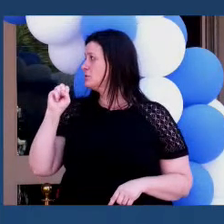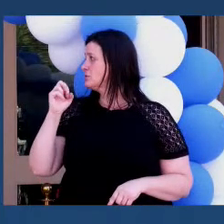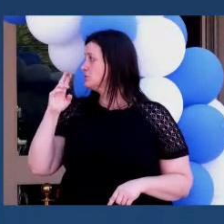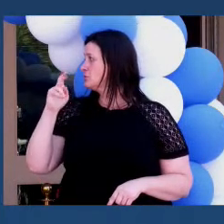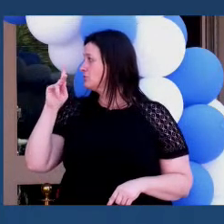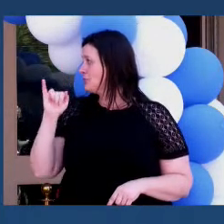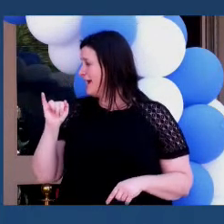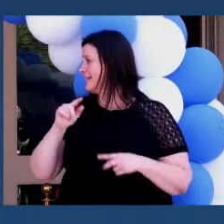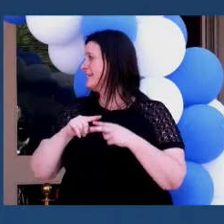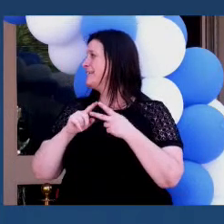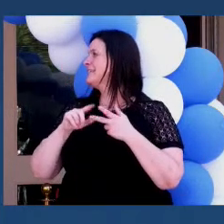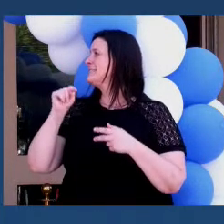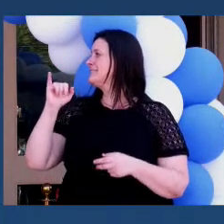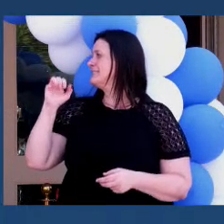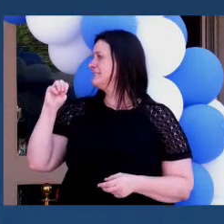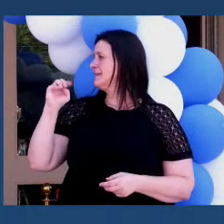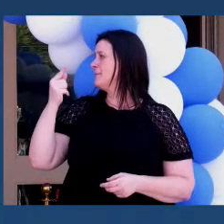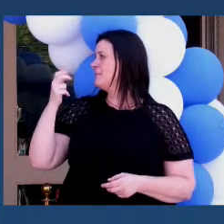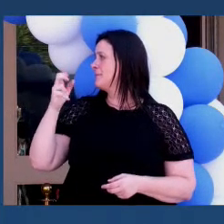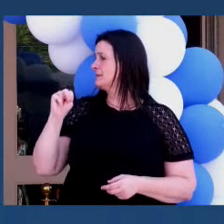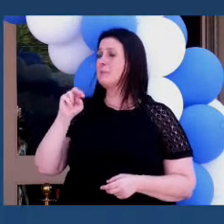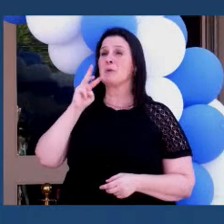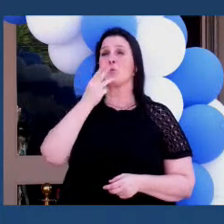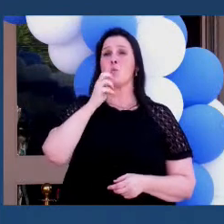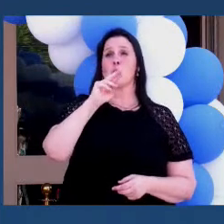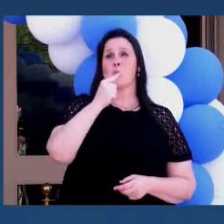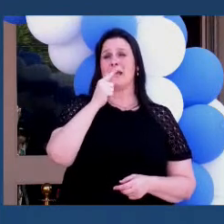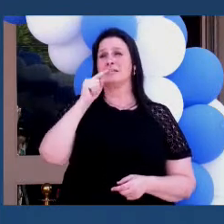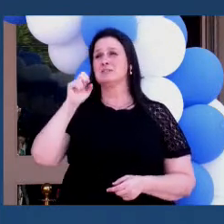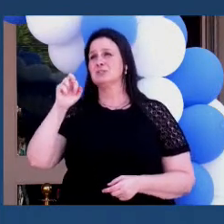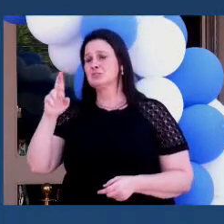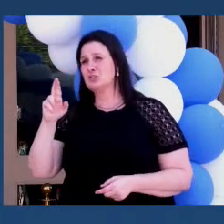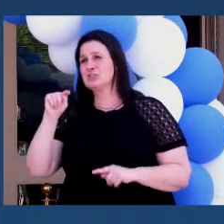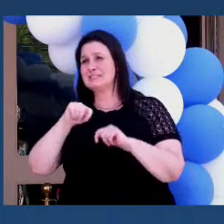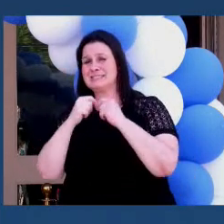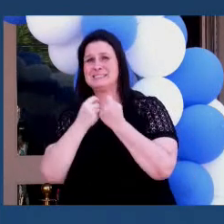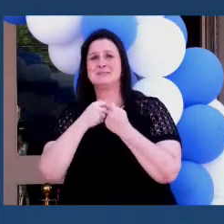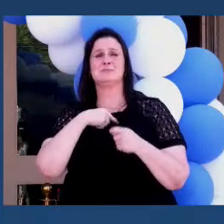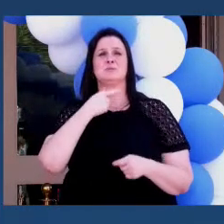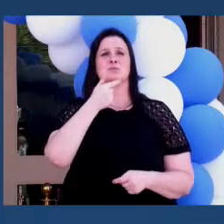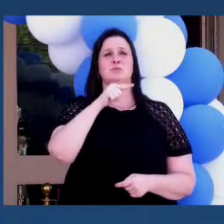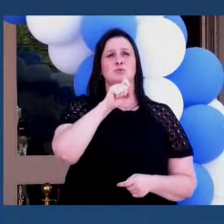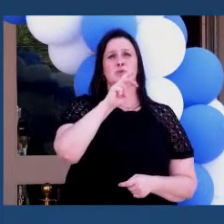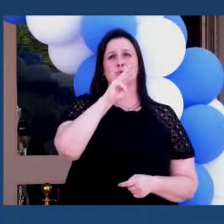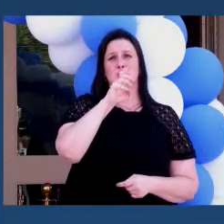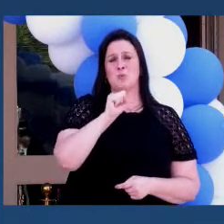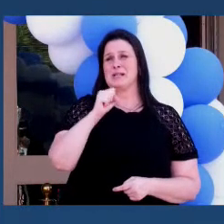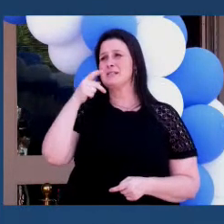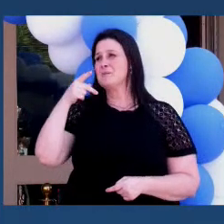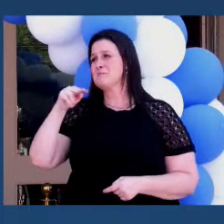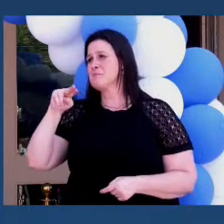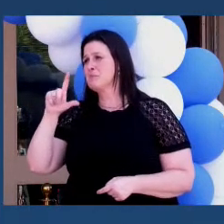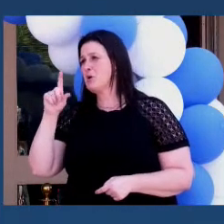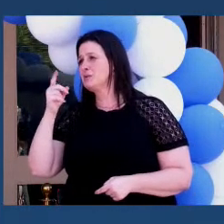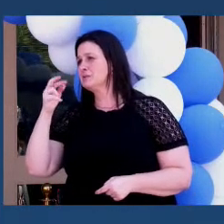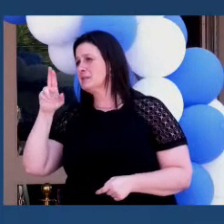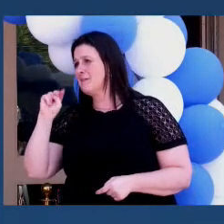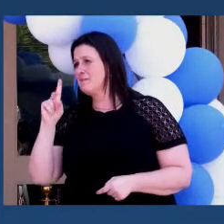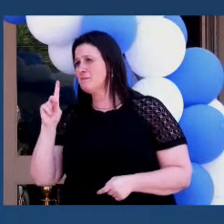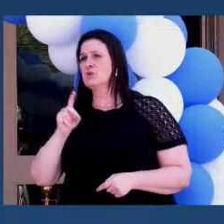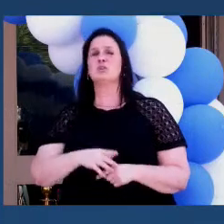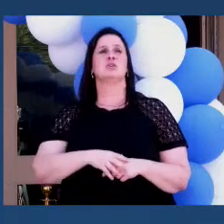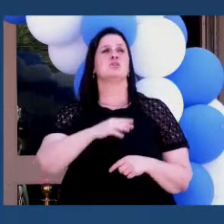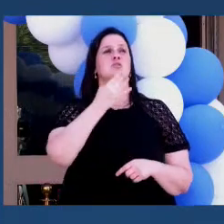Ogden, the entire team at Whiting Turner, Mr. George Wicks, Mr. Paul Dunford, Ms. Crystal